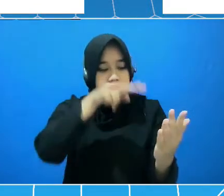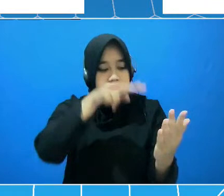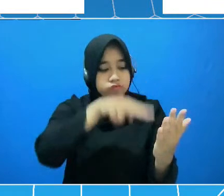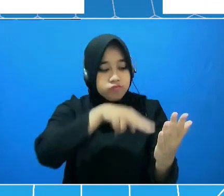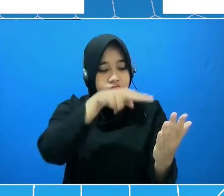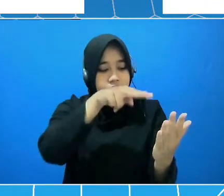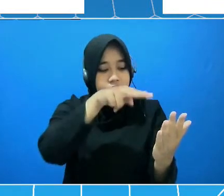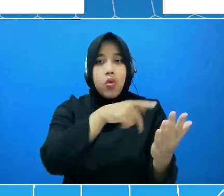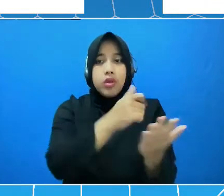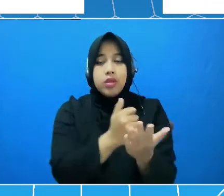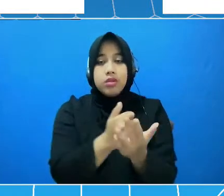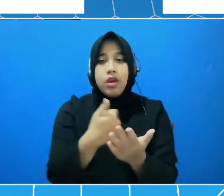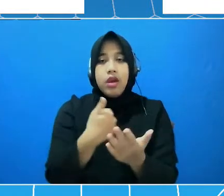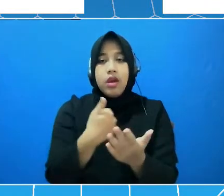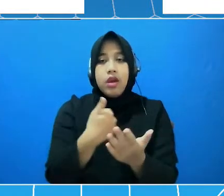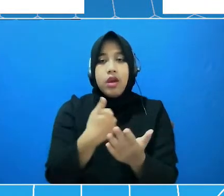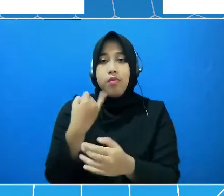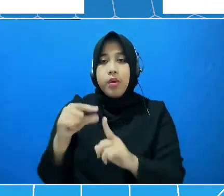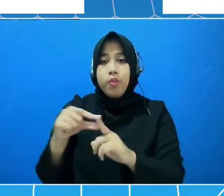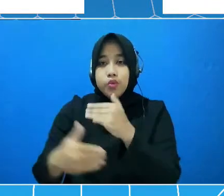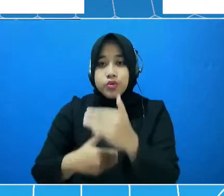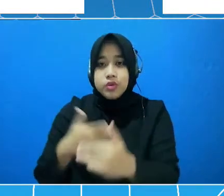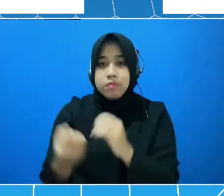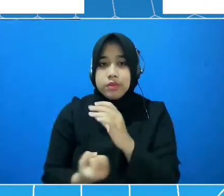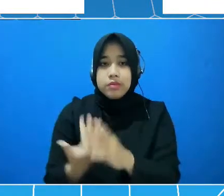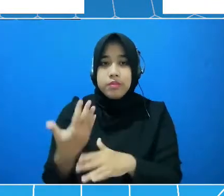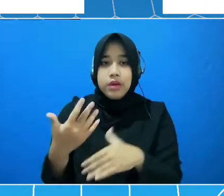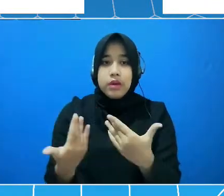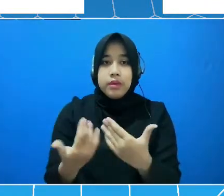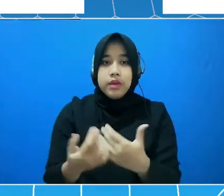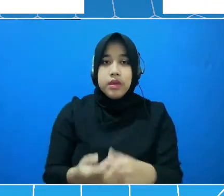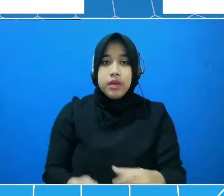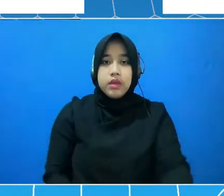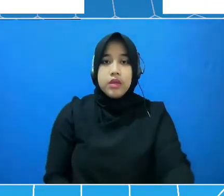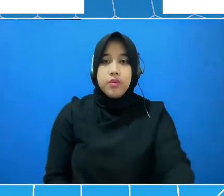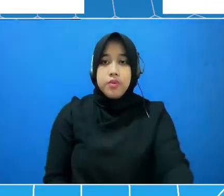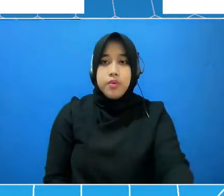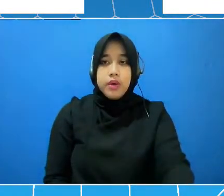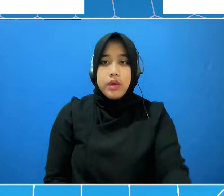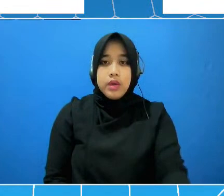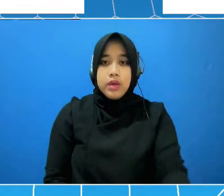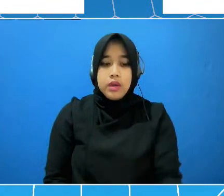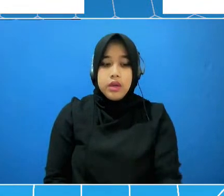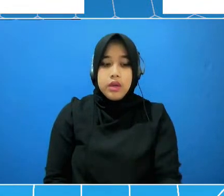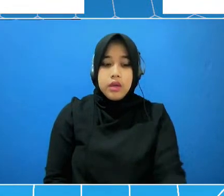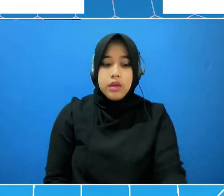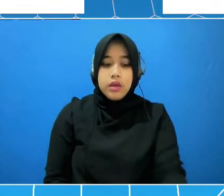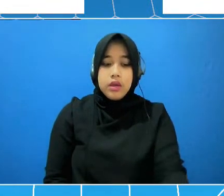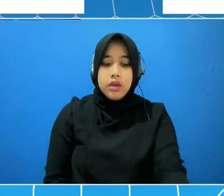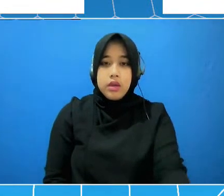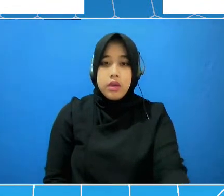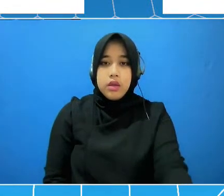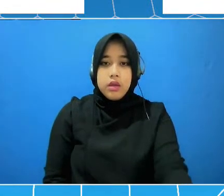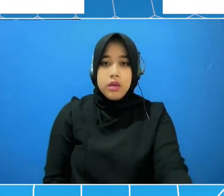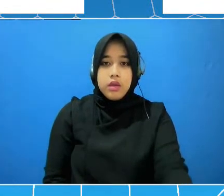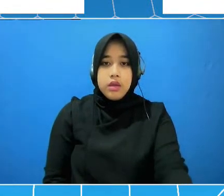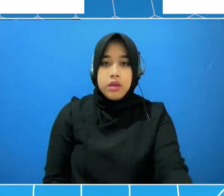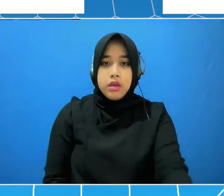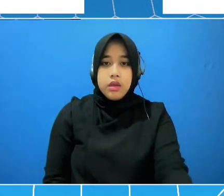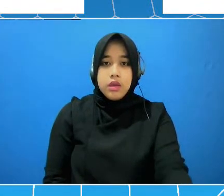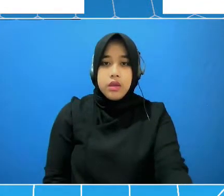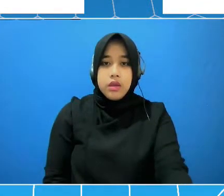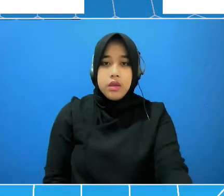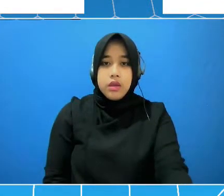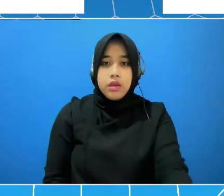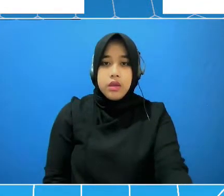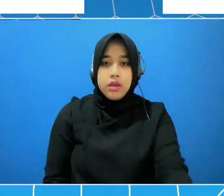AI solutions where they can do image analysis of skin cancers very quickly and are pretty accurate at certainly excluding a lot of the ones that don't need